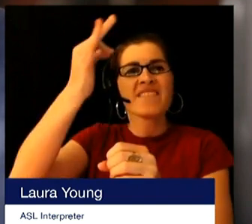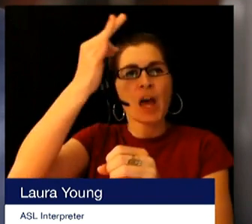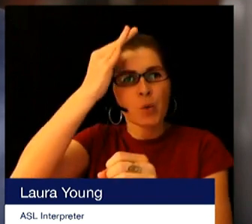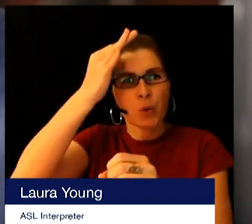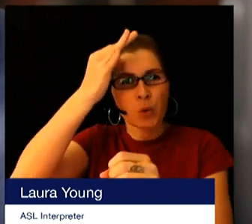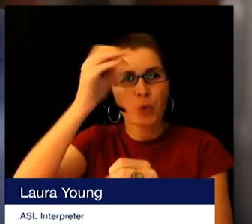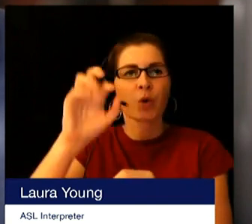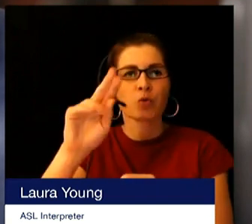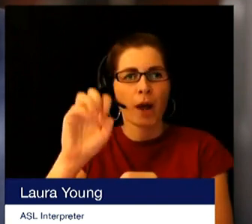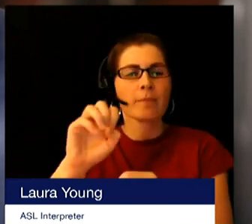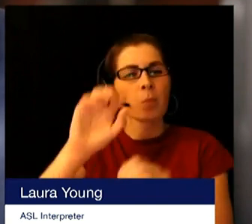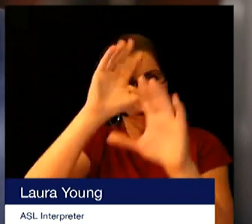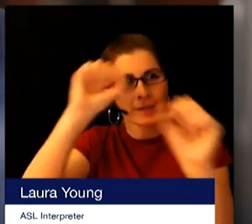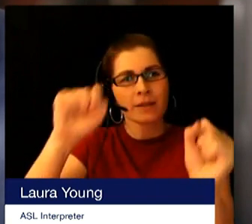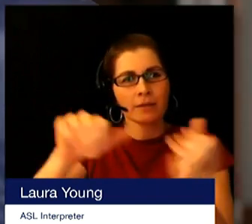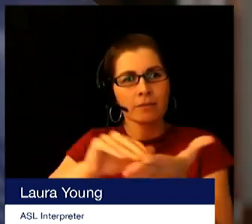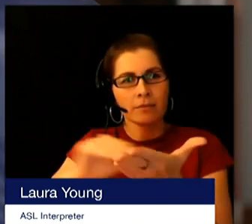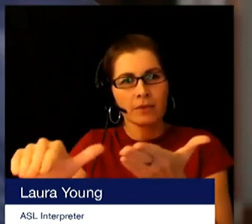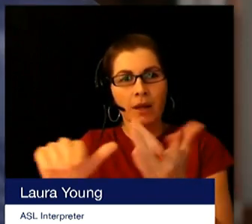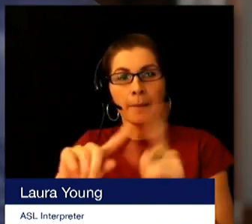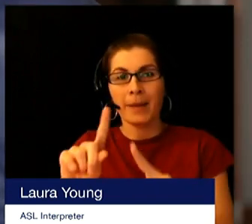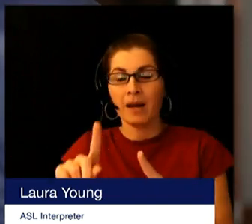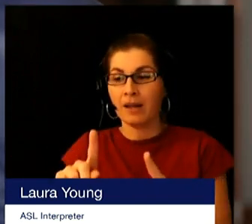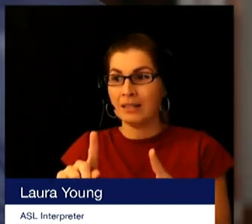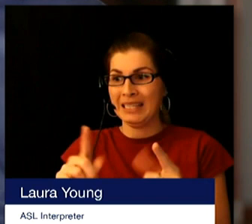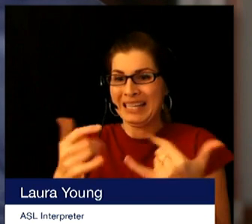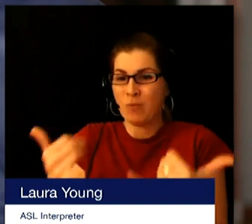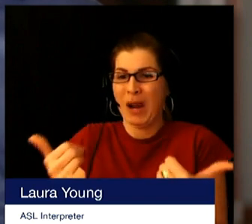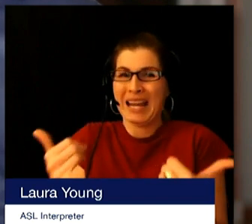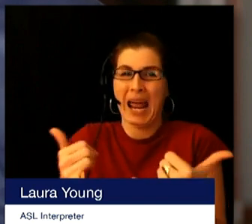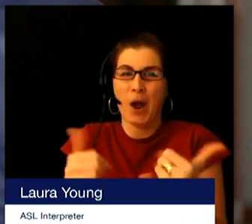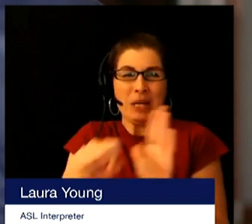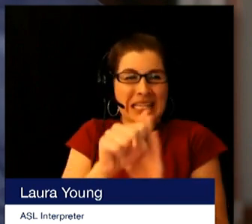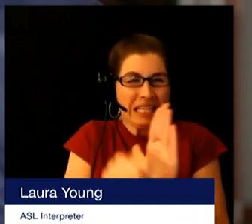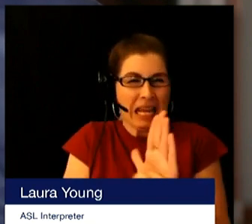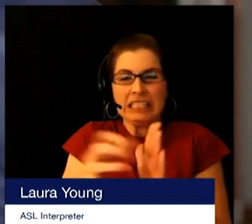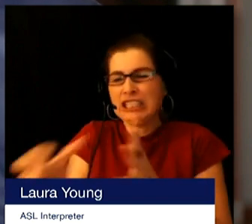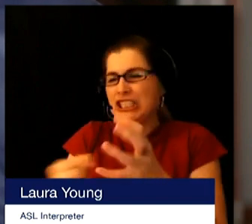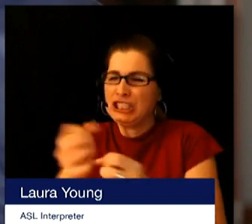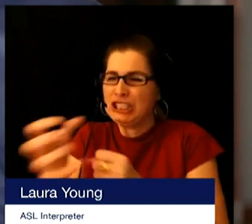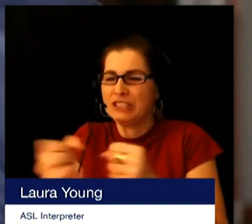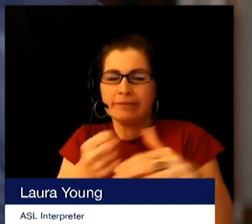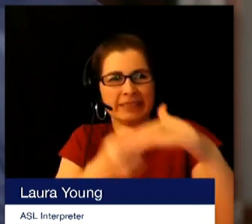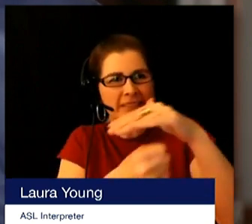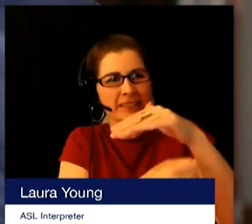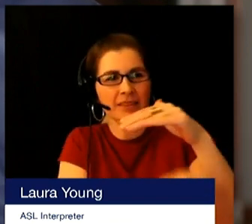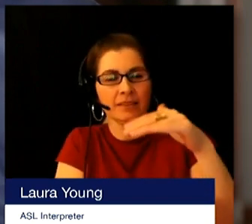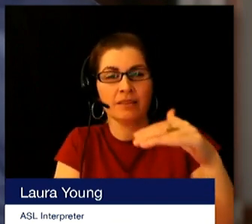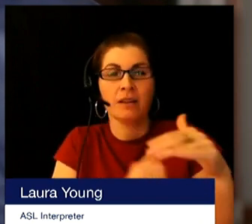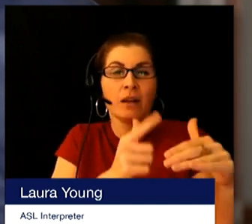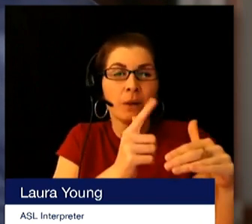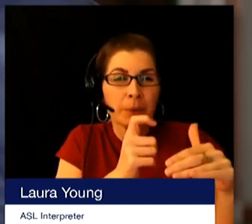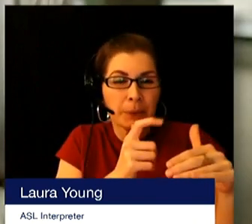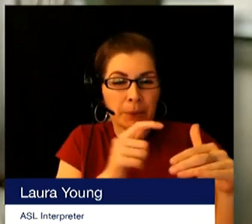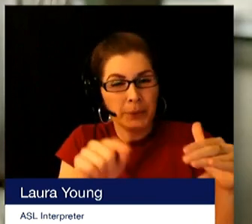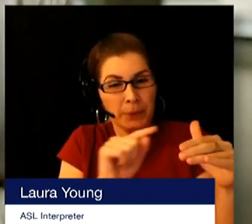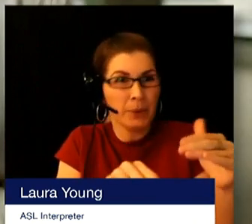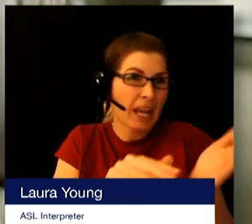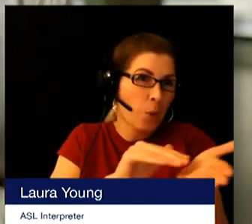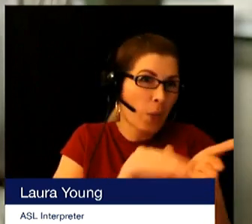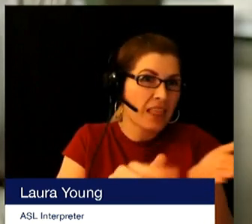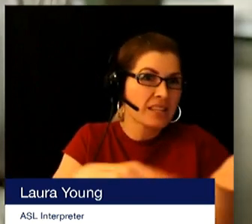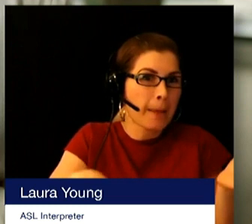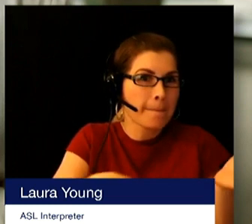is a product of what's going on in our states. But the only people that can release these individuals that are in state prison is the governor.